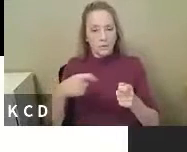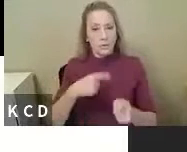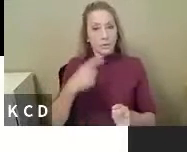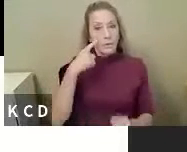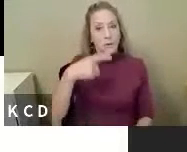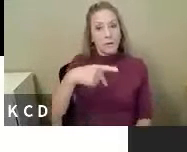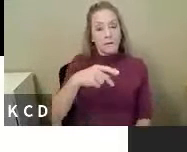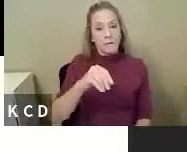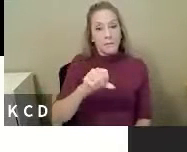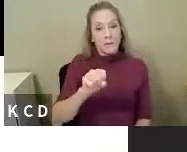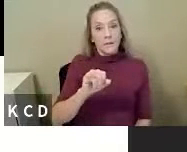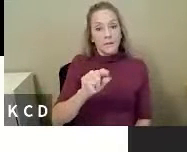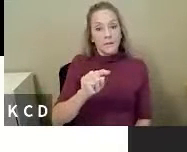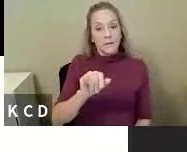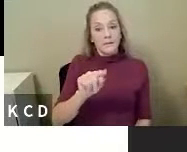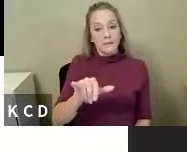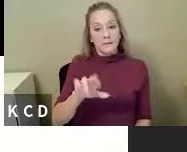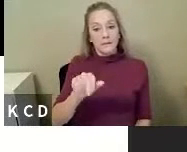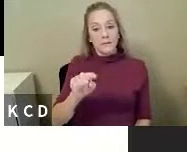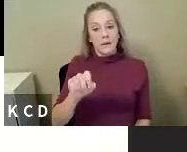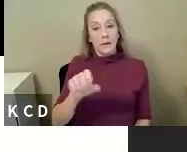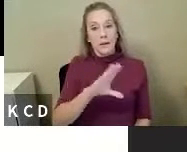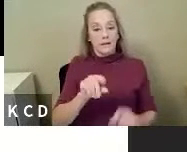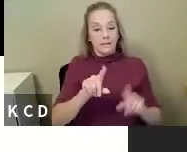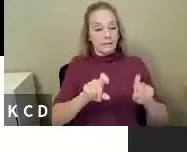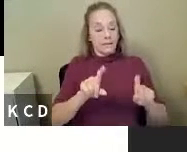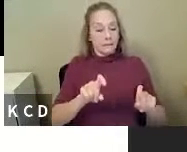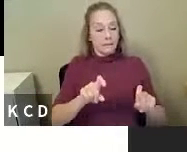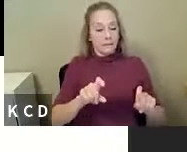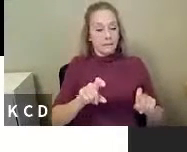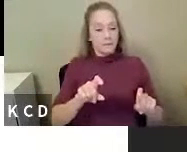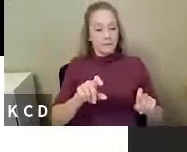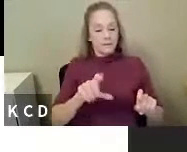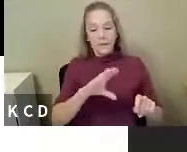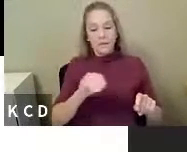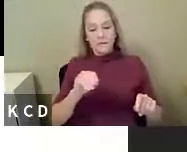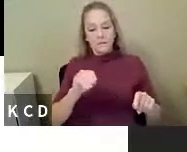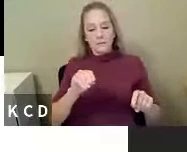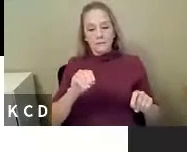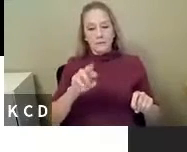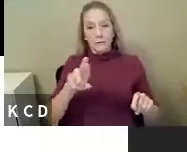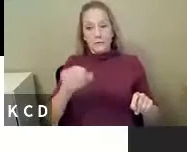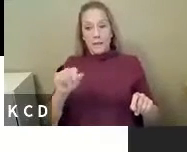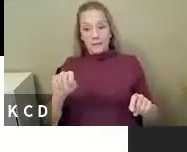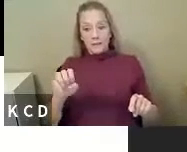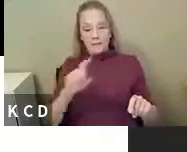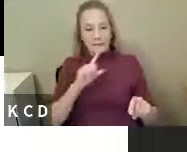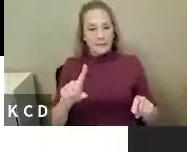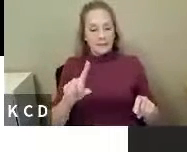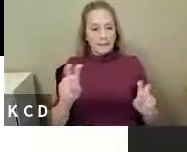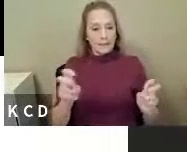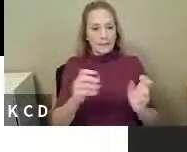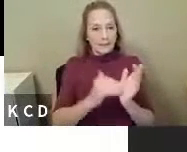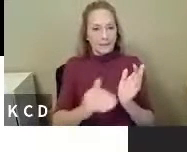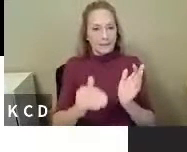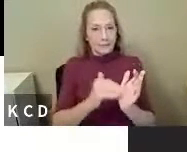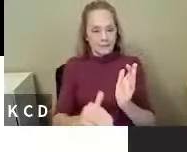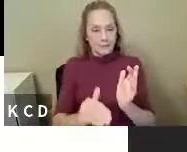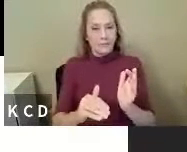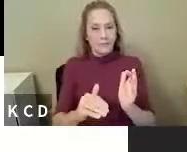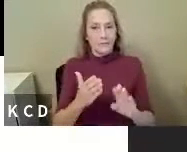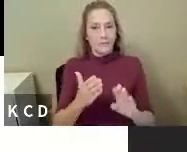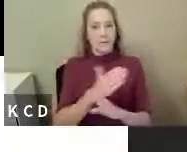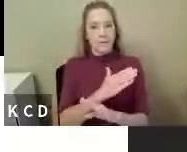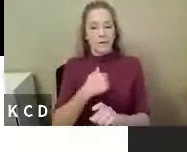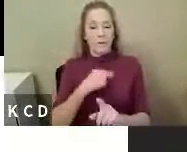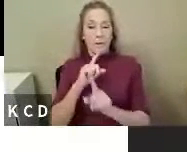are a little bit redundant with each other. And so, Dr. Buchanan, I guess the first thing I wanted to ask before we kind of get to Dr. Souza's question of the